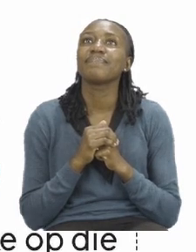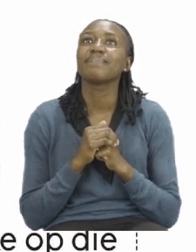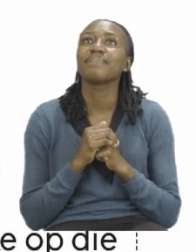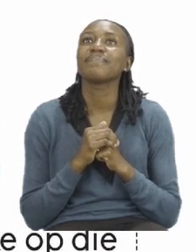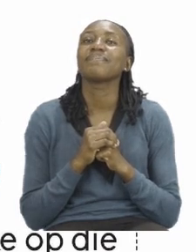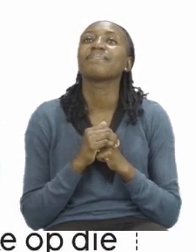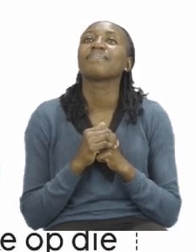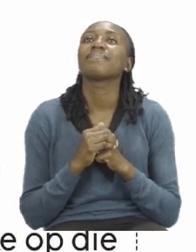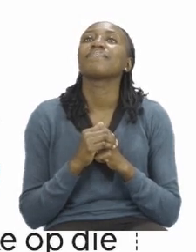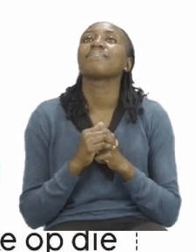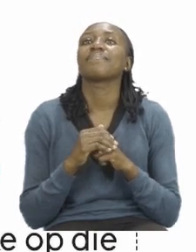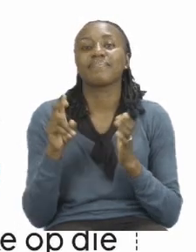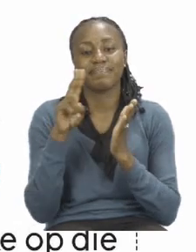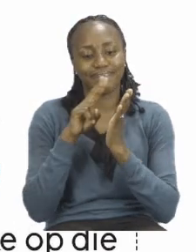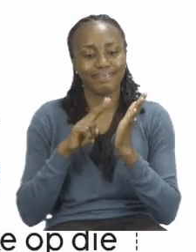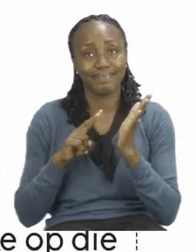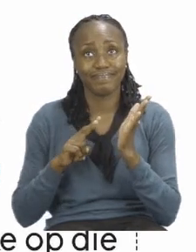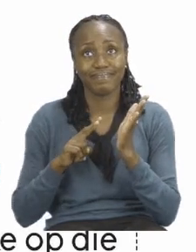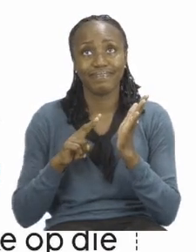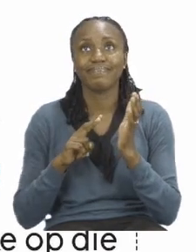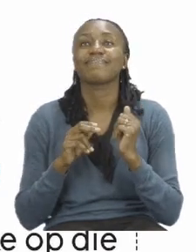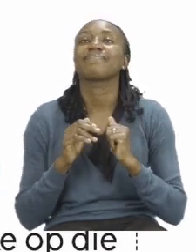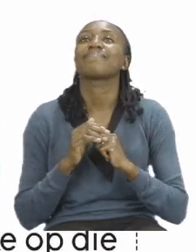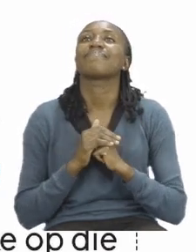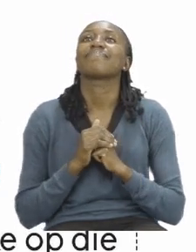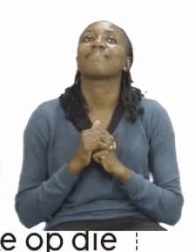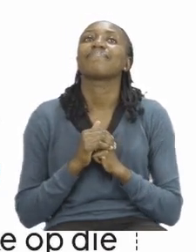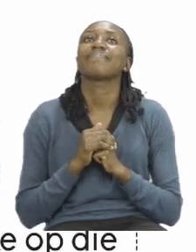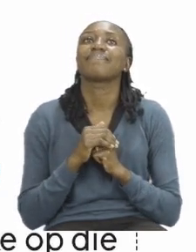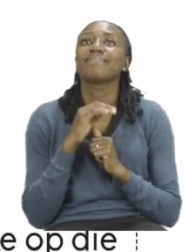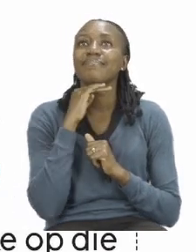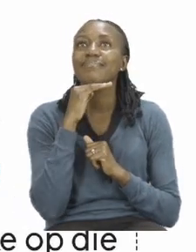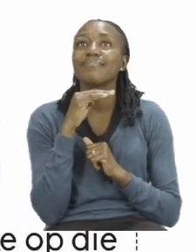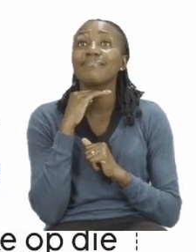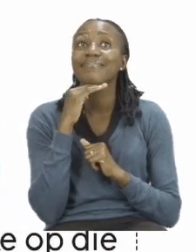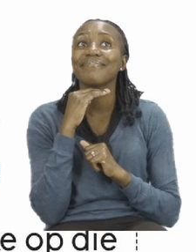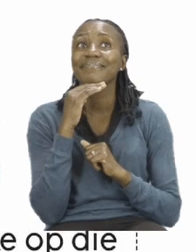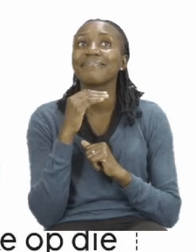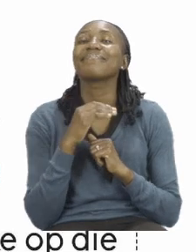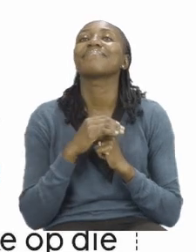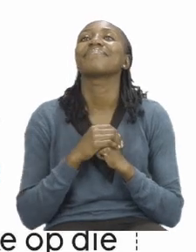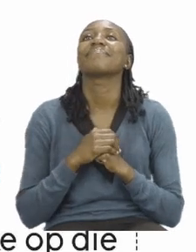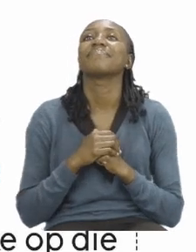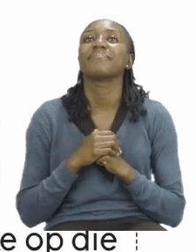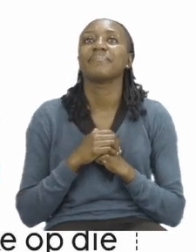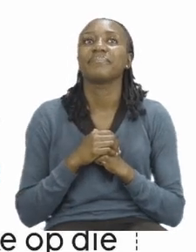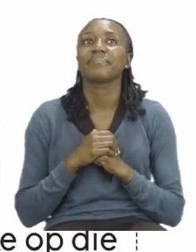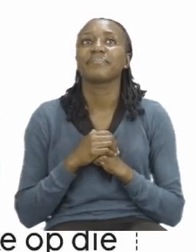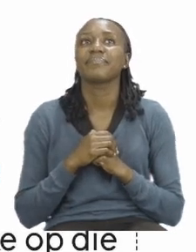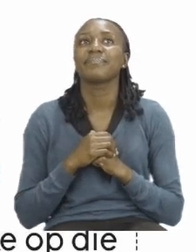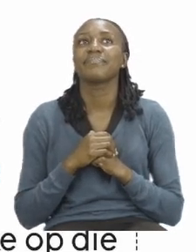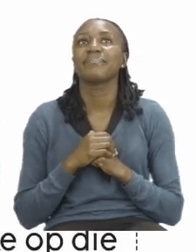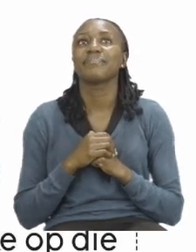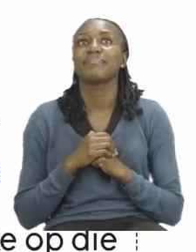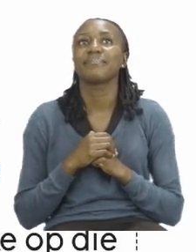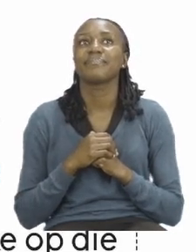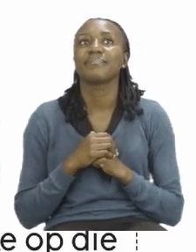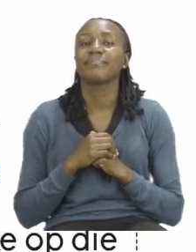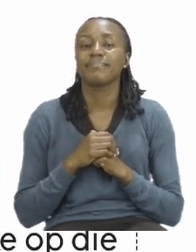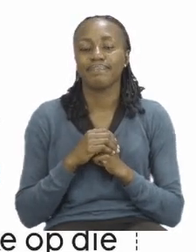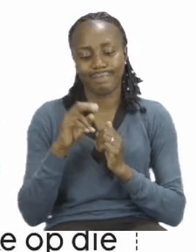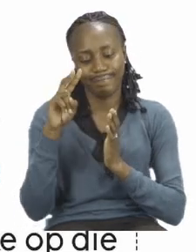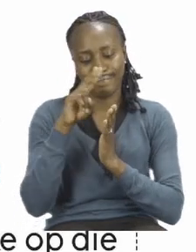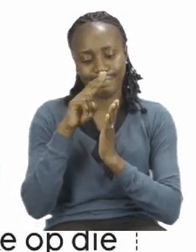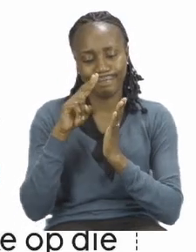some reading, and we are going to have a comprehension passage to read. It's going to be our job to read